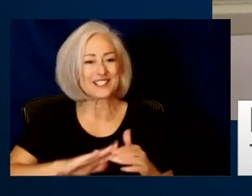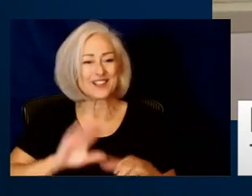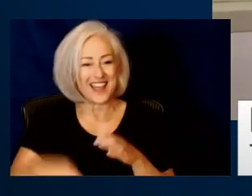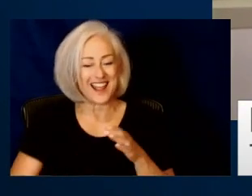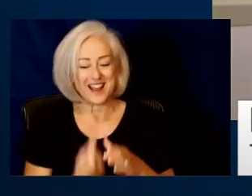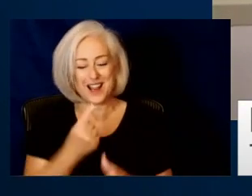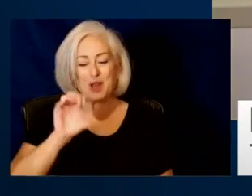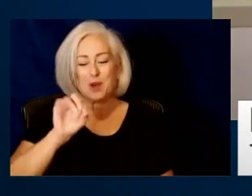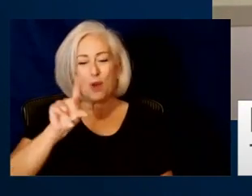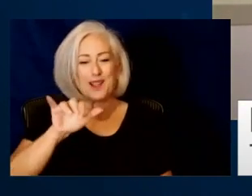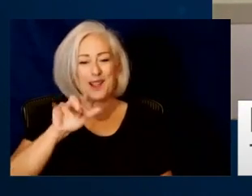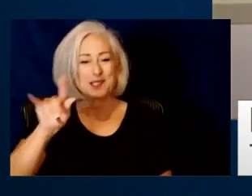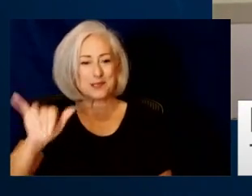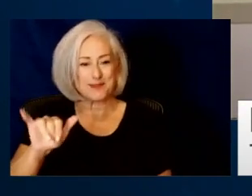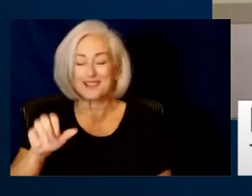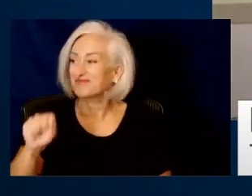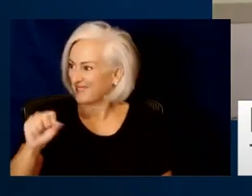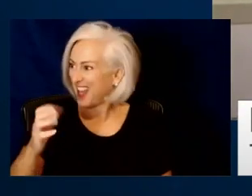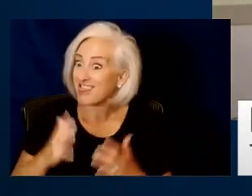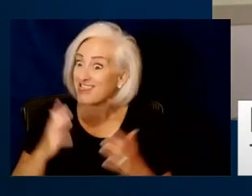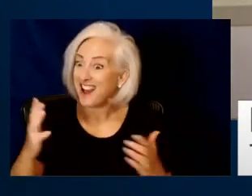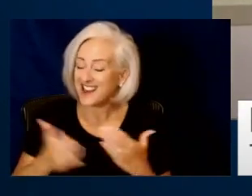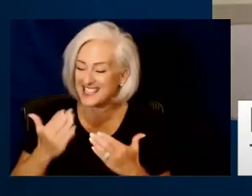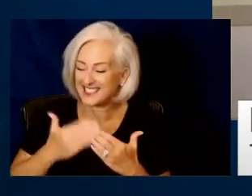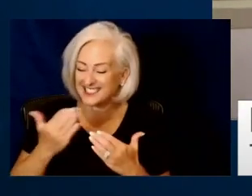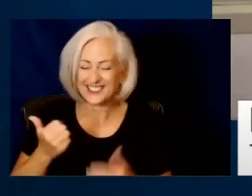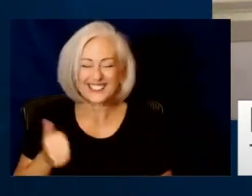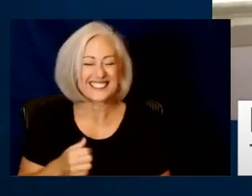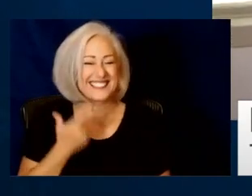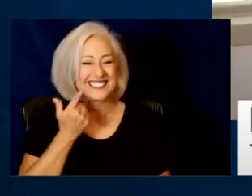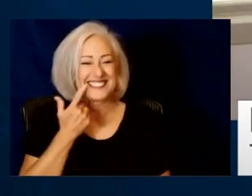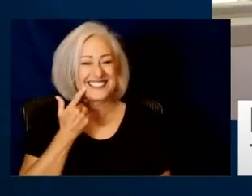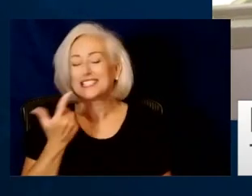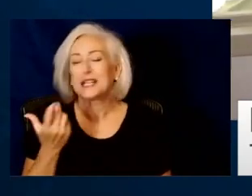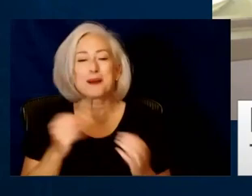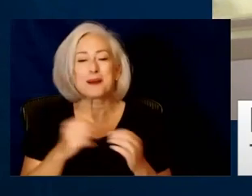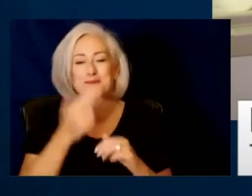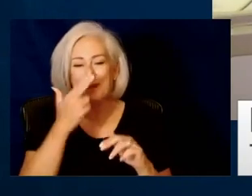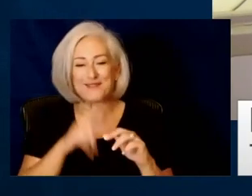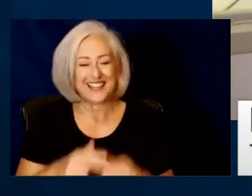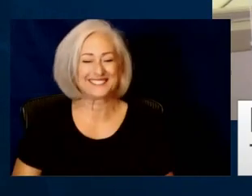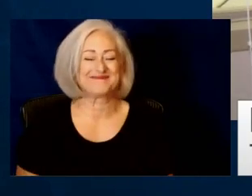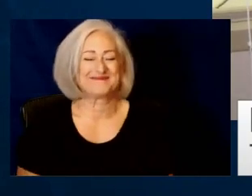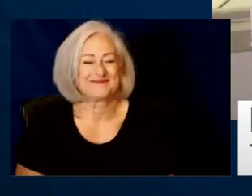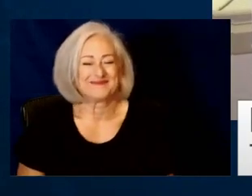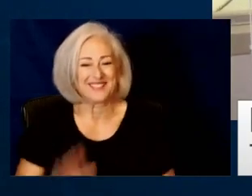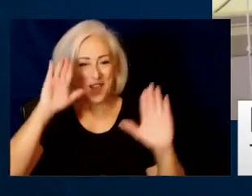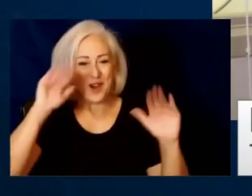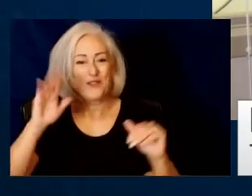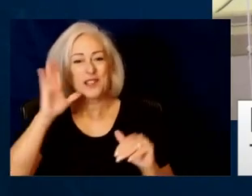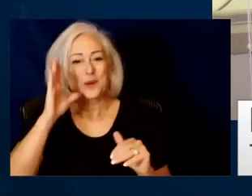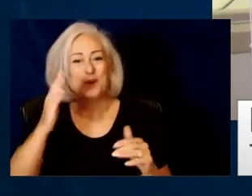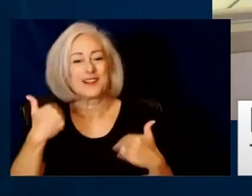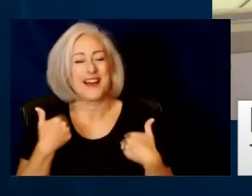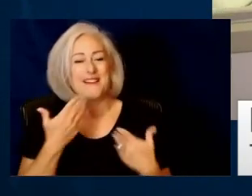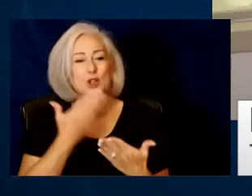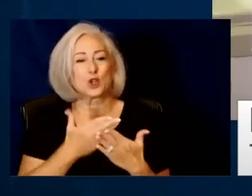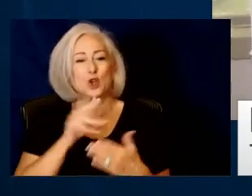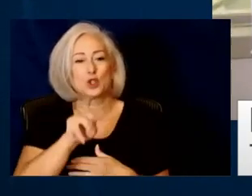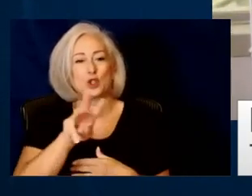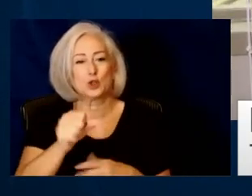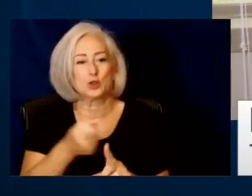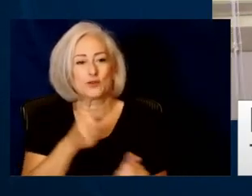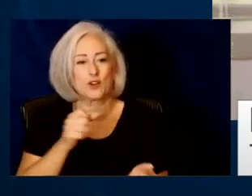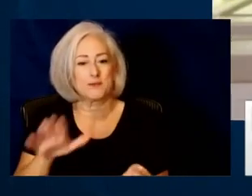than colonoscopies. And because more fun. That's right. And hopefully he's going to get good news from that scan.